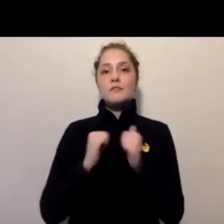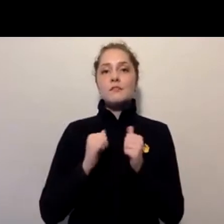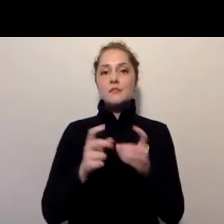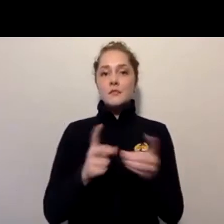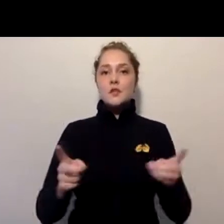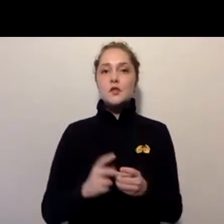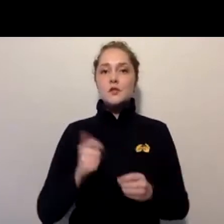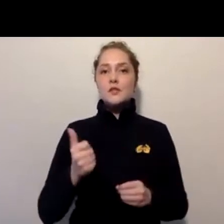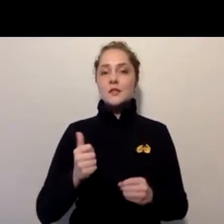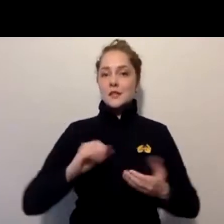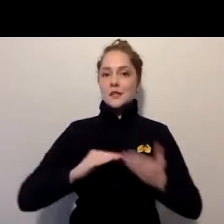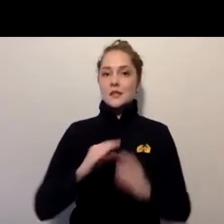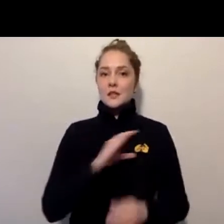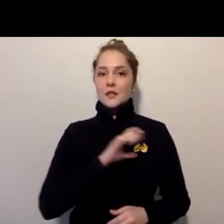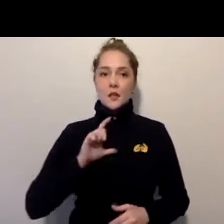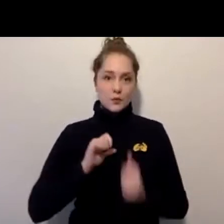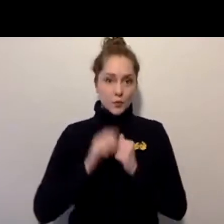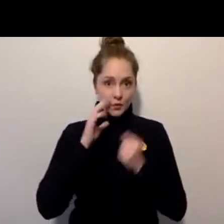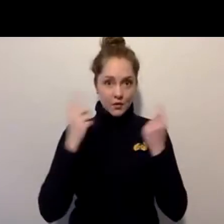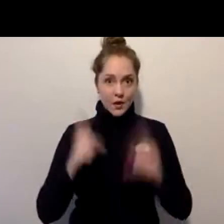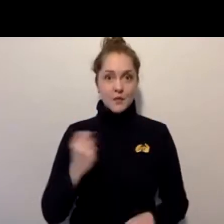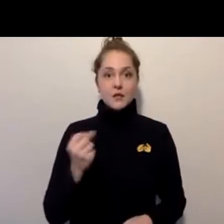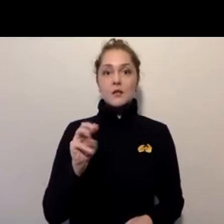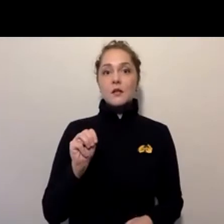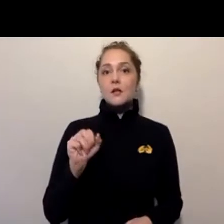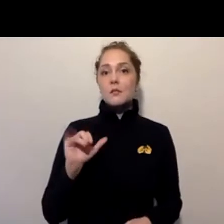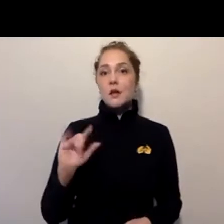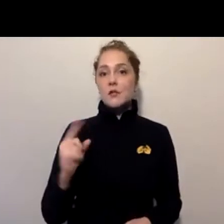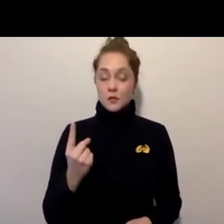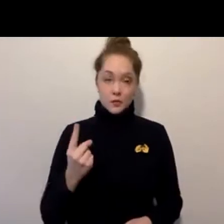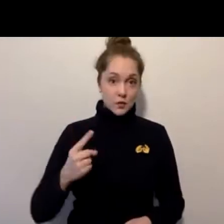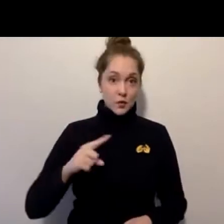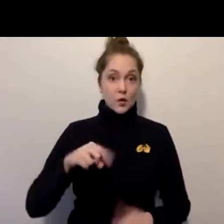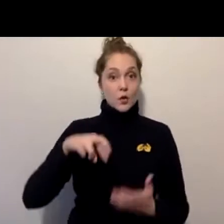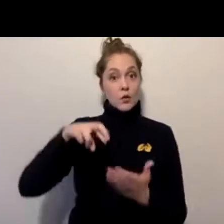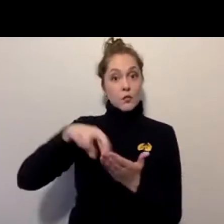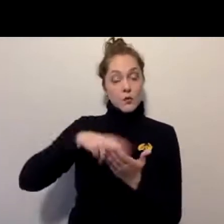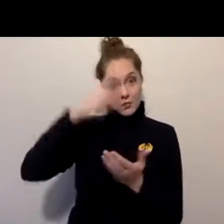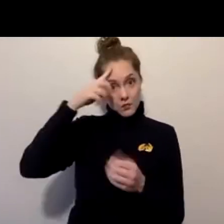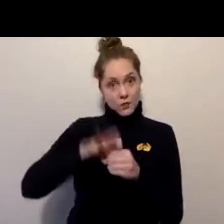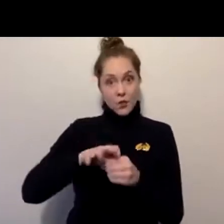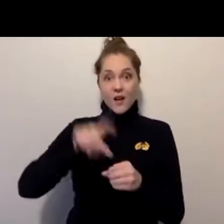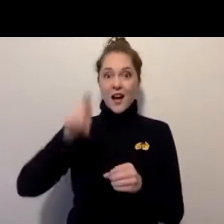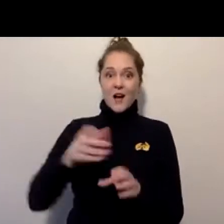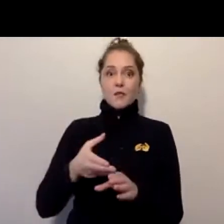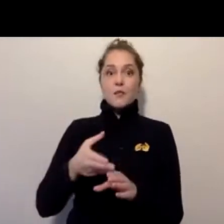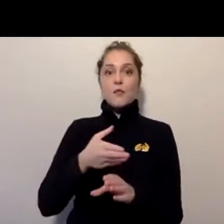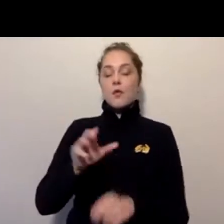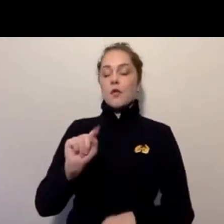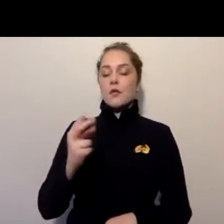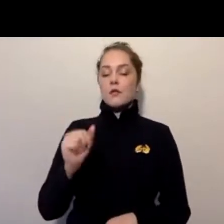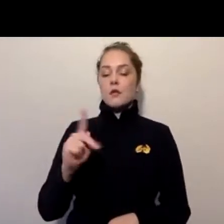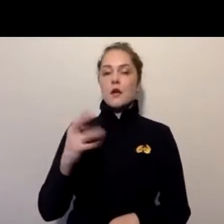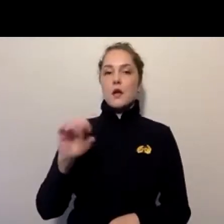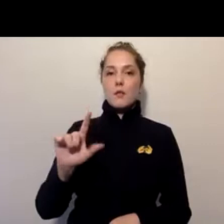Council race, which will be held on Saturday, May 1st. The deadline to register to vote is Thursday, April 1st. If